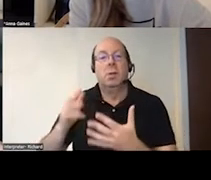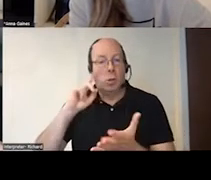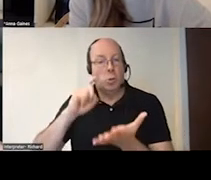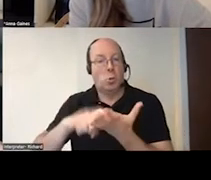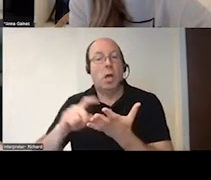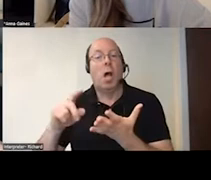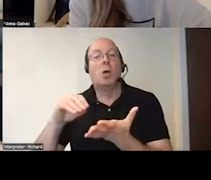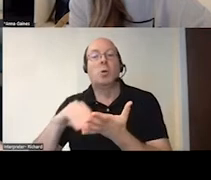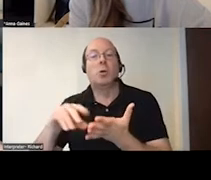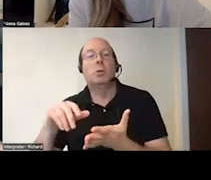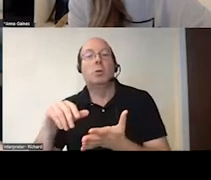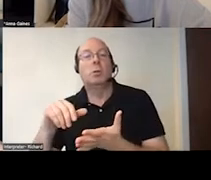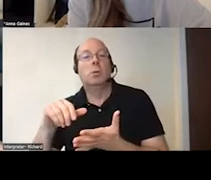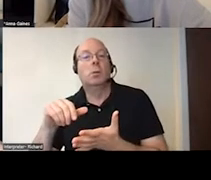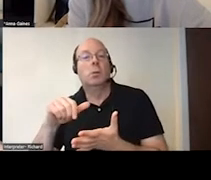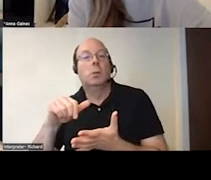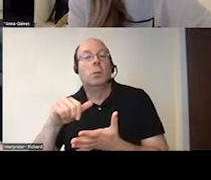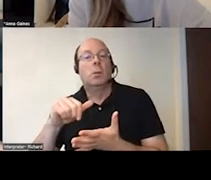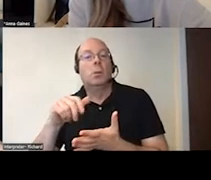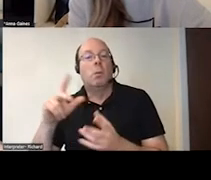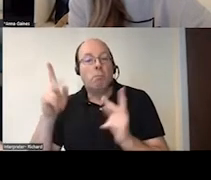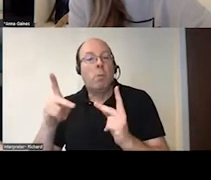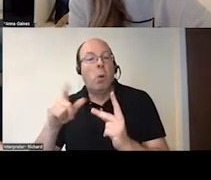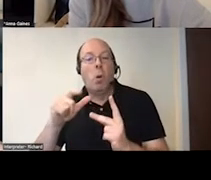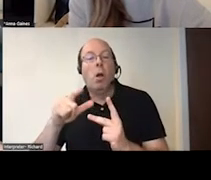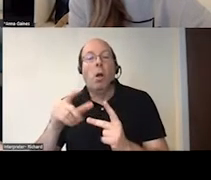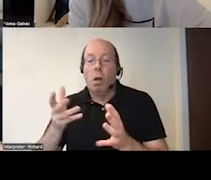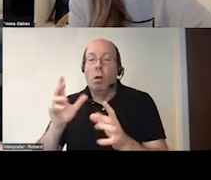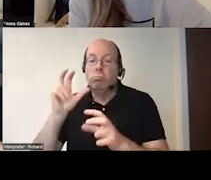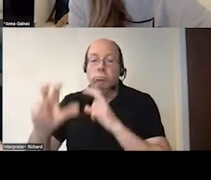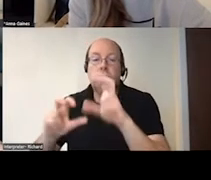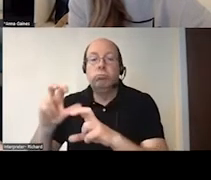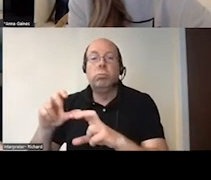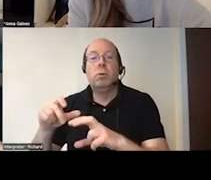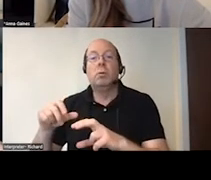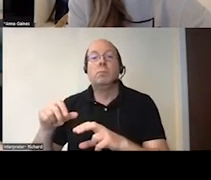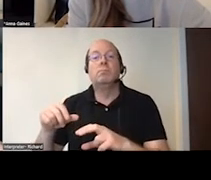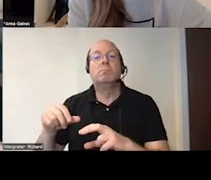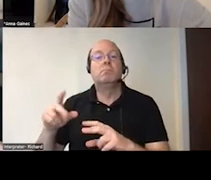not underrepresented or historically excluded, or the words that we use now,